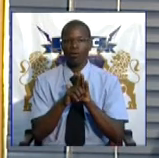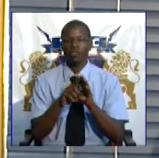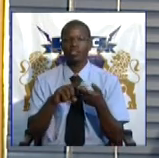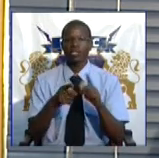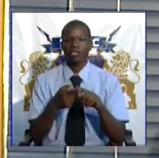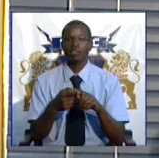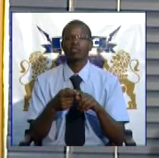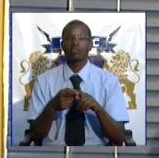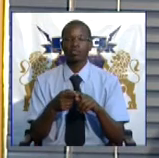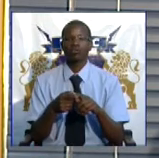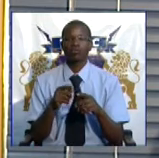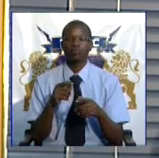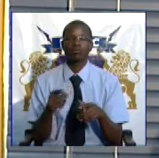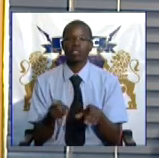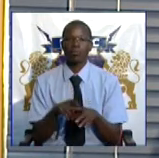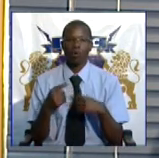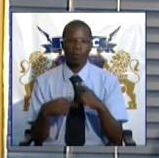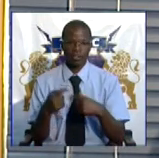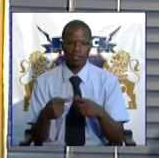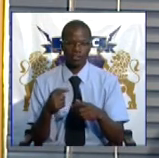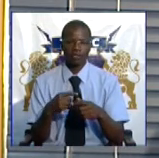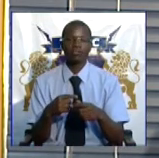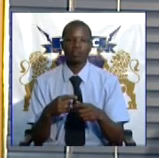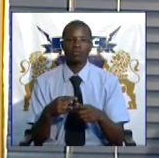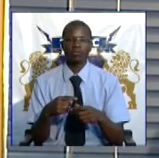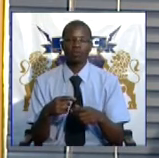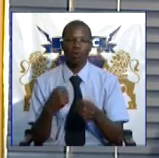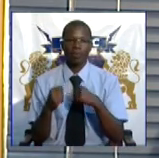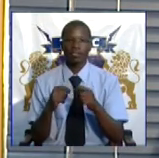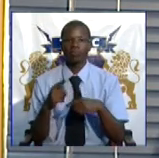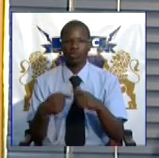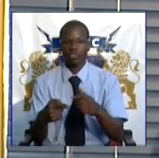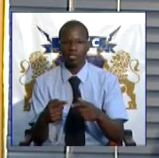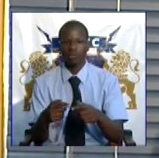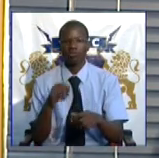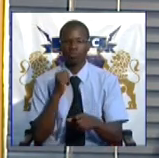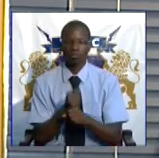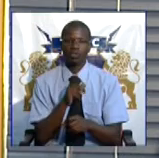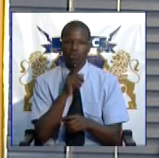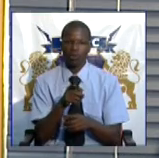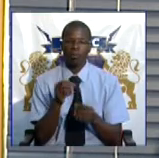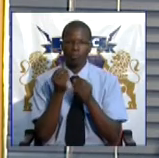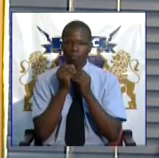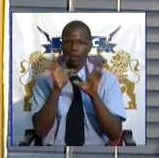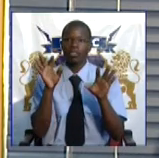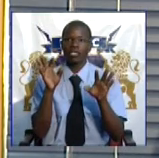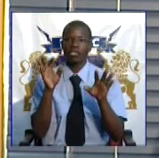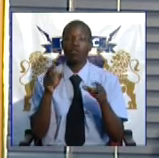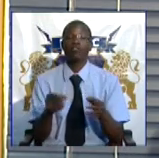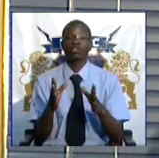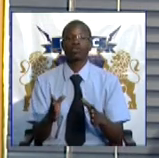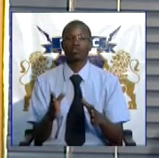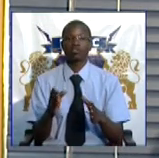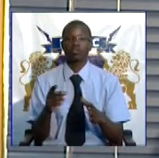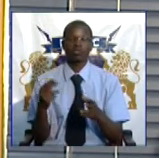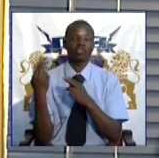procedures that prescribe behaviors expected of public officials in their respective roles. The Code of Conduct is